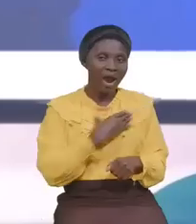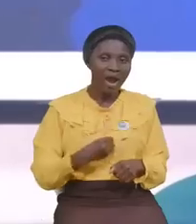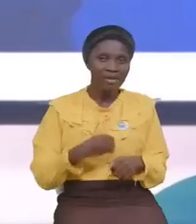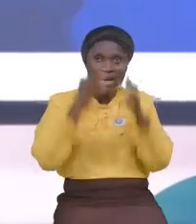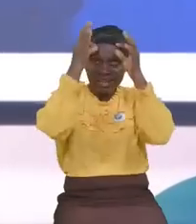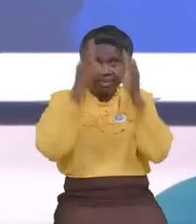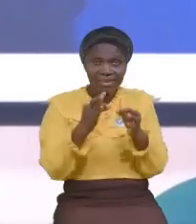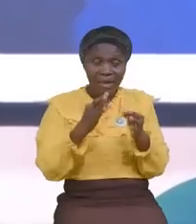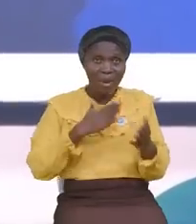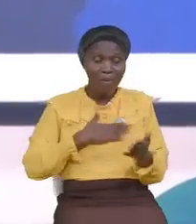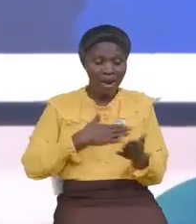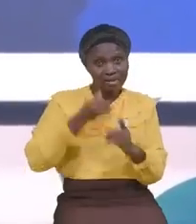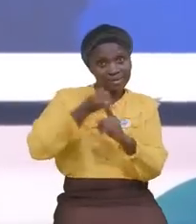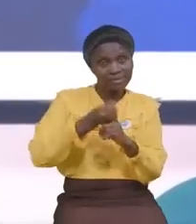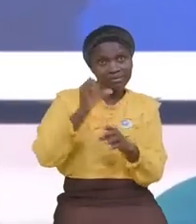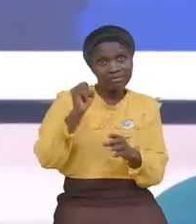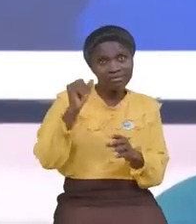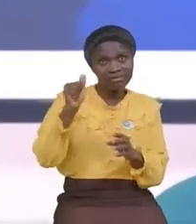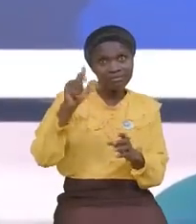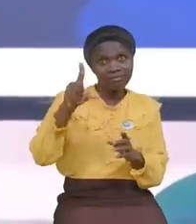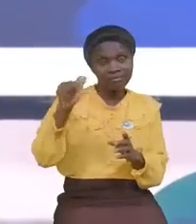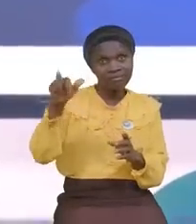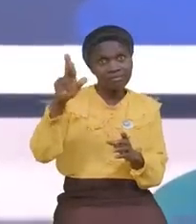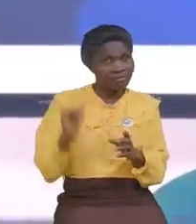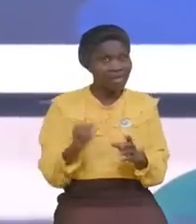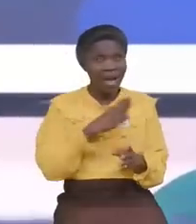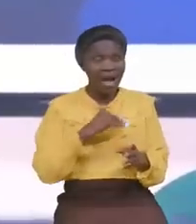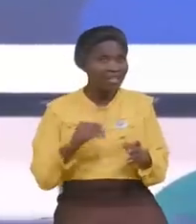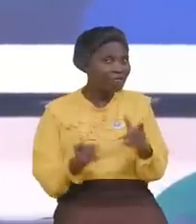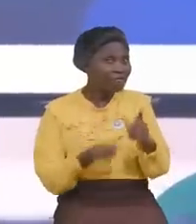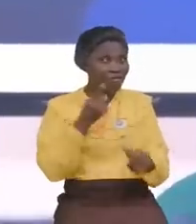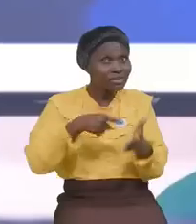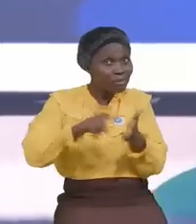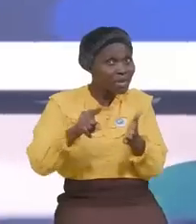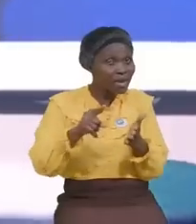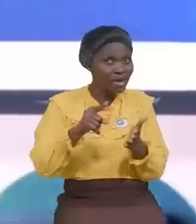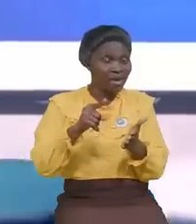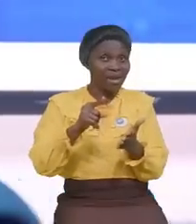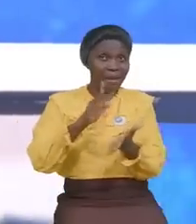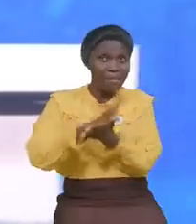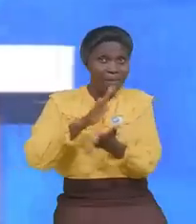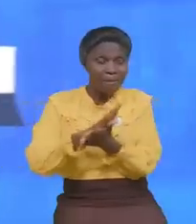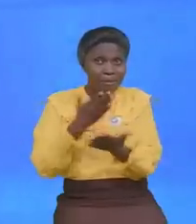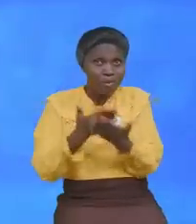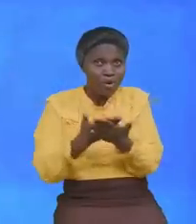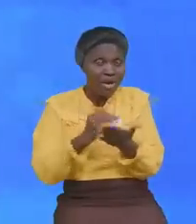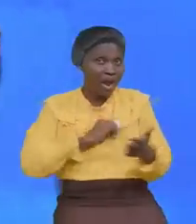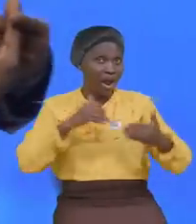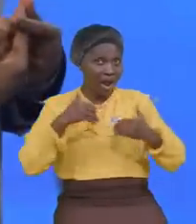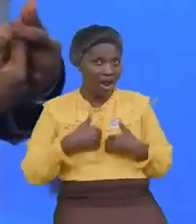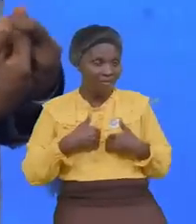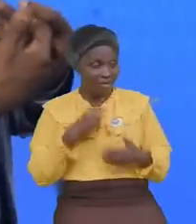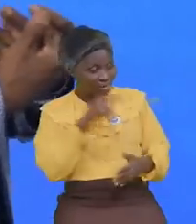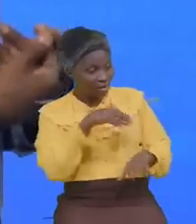salary, and the first paycheck I have. Look at that and look at